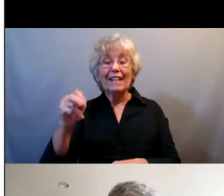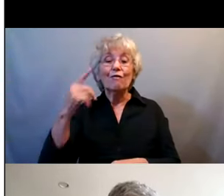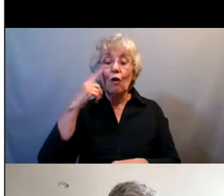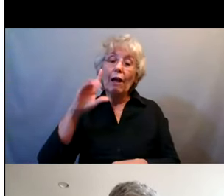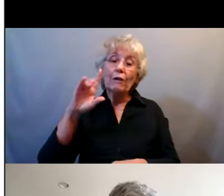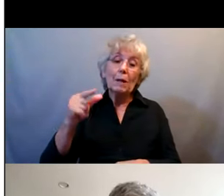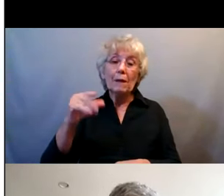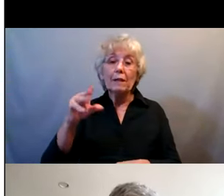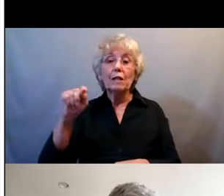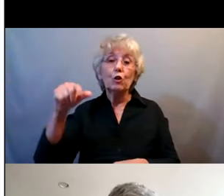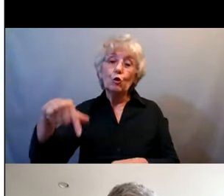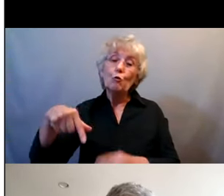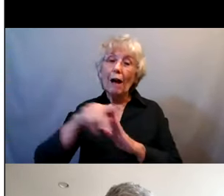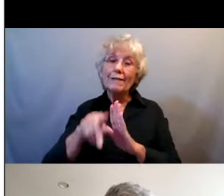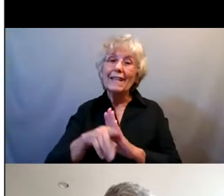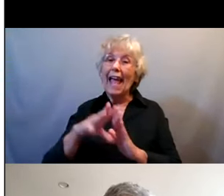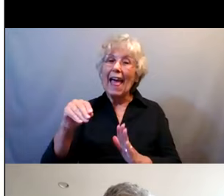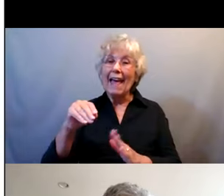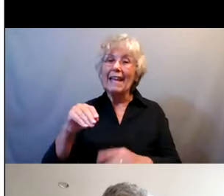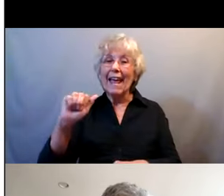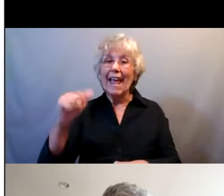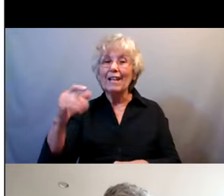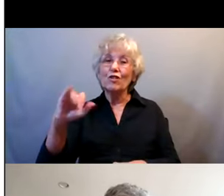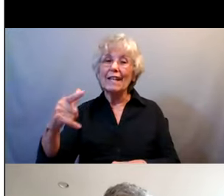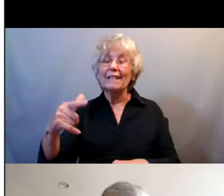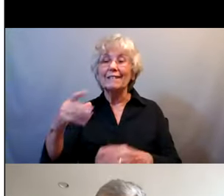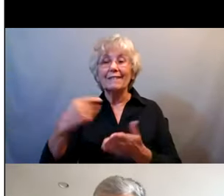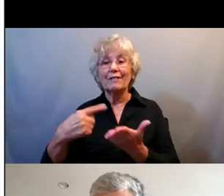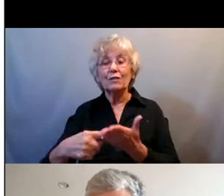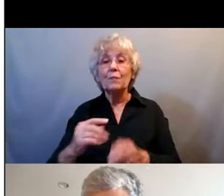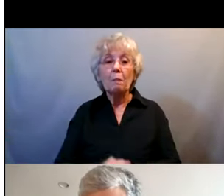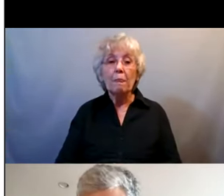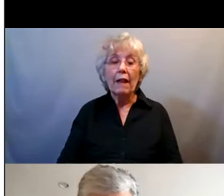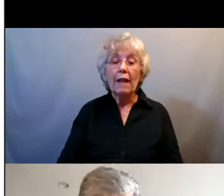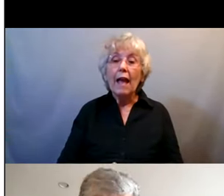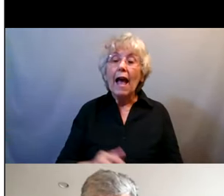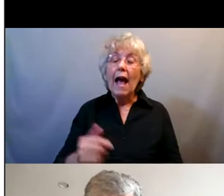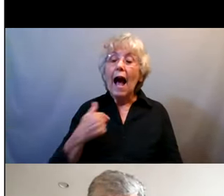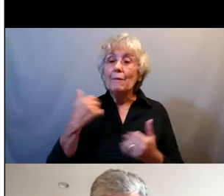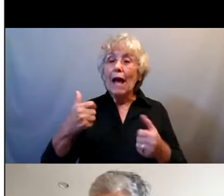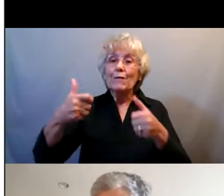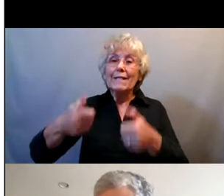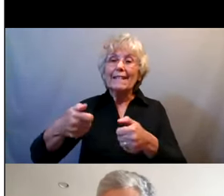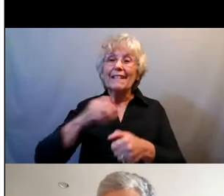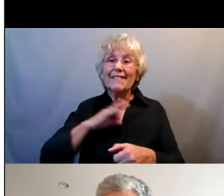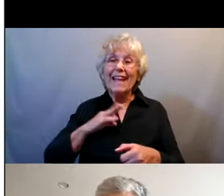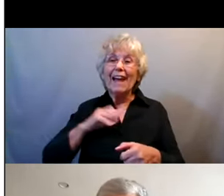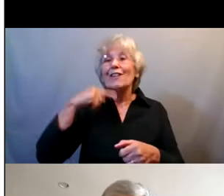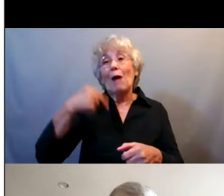discussion. Welcome. Hi. I'm just texting my staff telling them I'm going to be late to my next